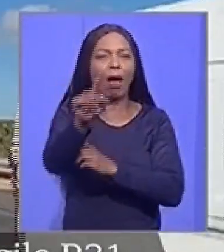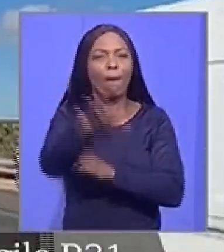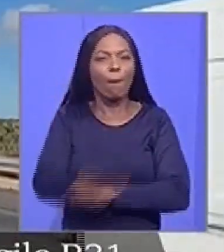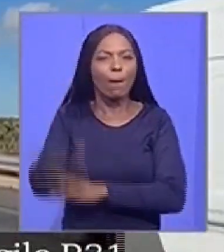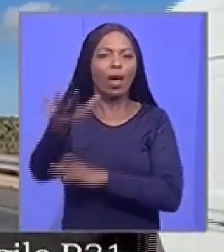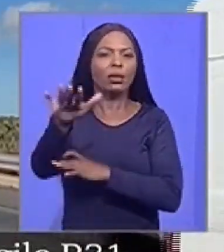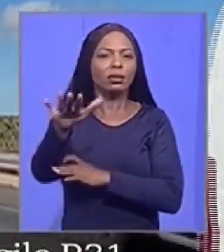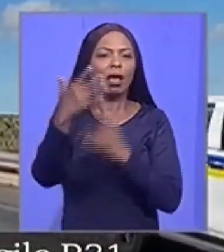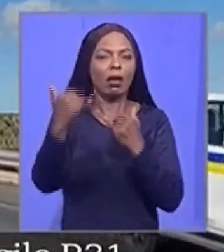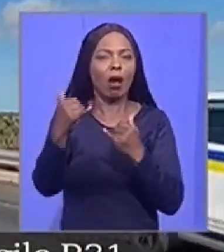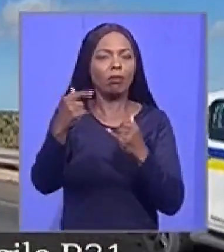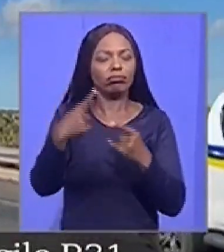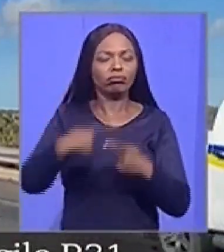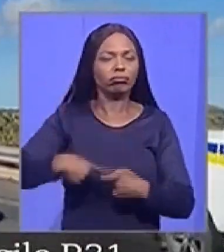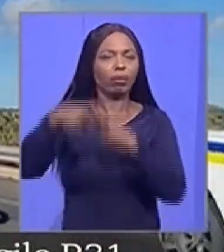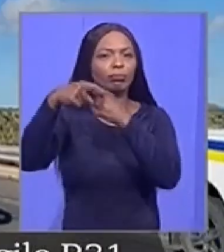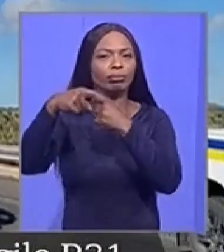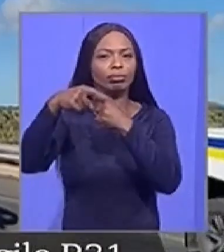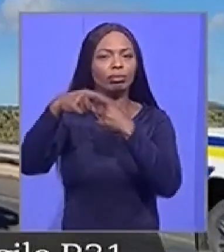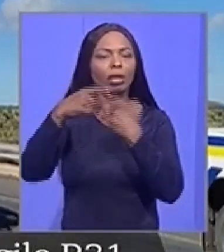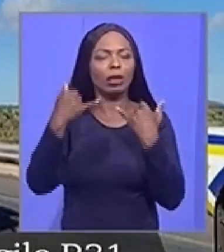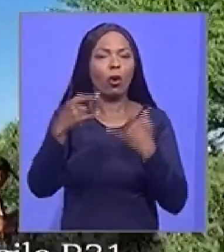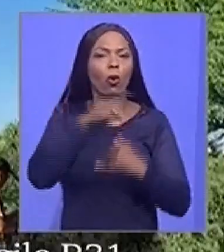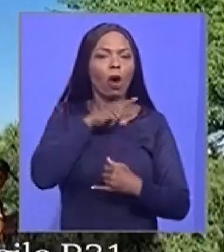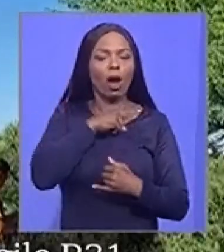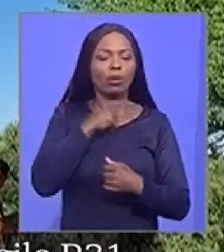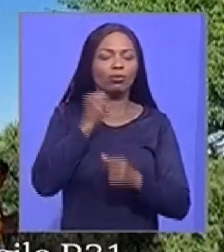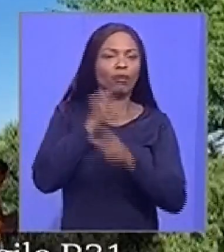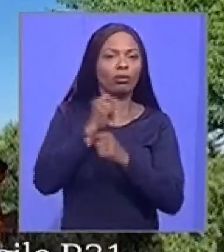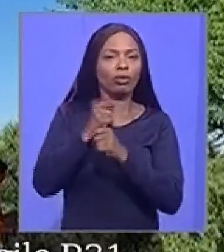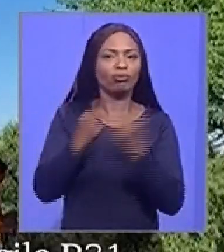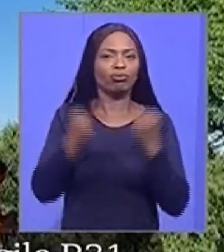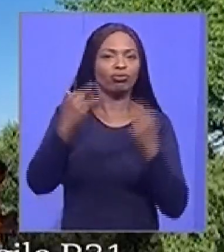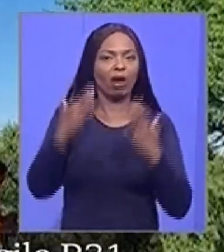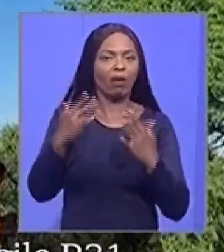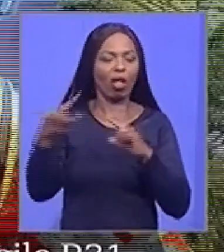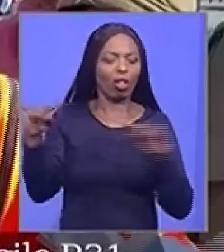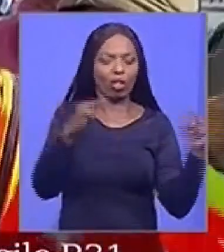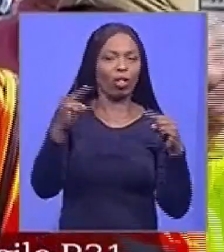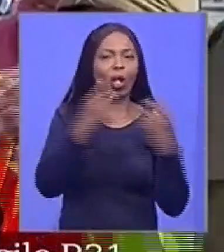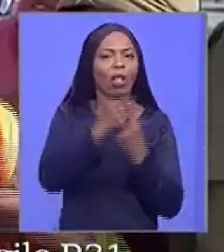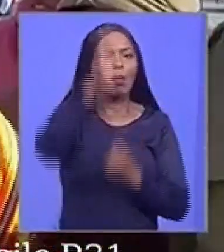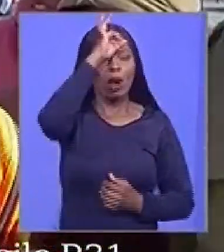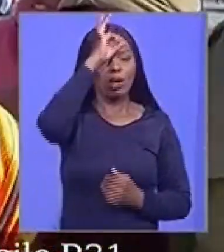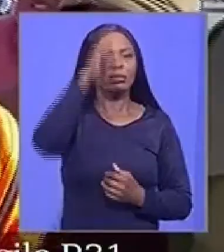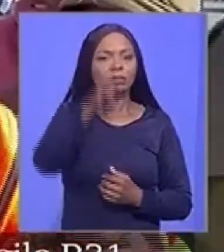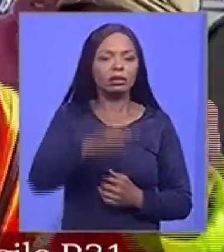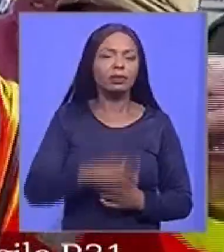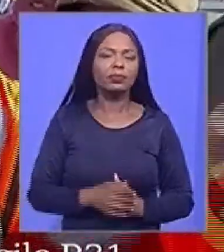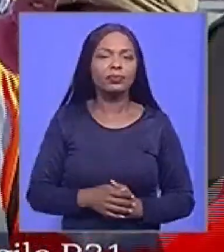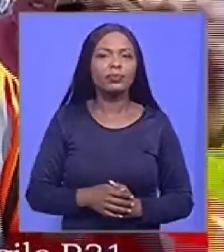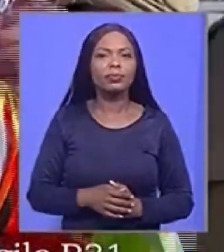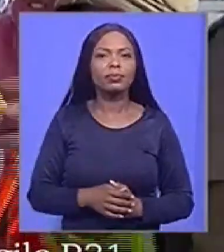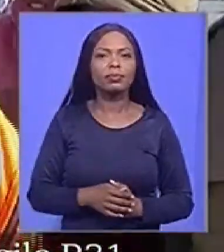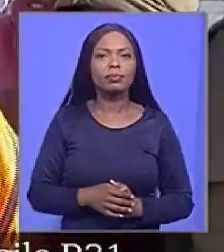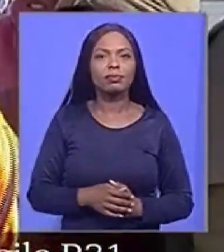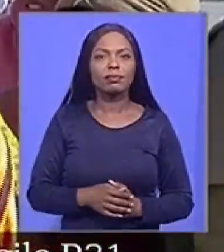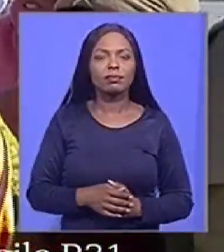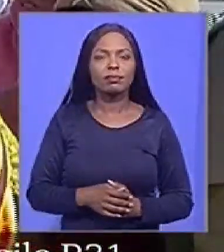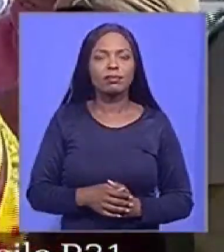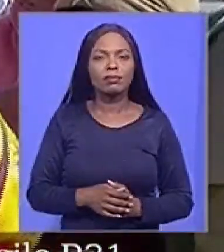ema le monna mateneng nakong eo bakganni ba ipelaetsang ba qwaketsana le sepolesa. The pirates who didn't even have a